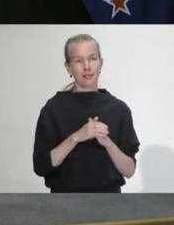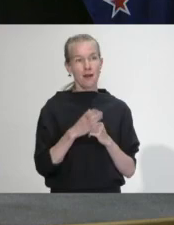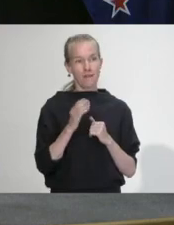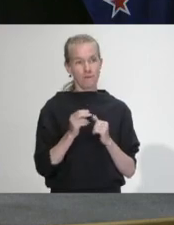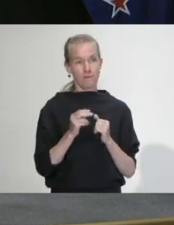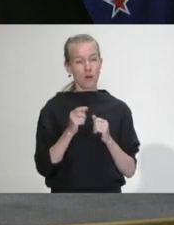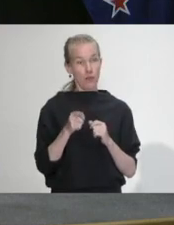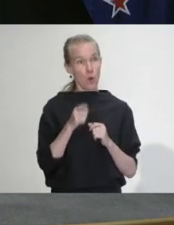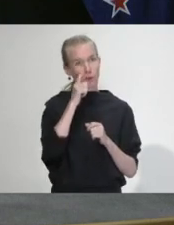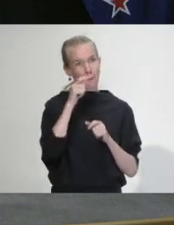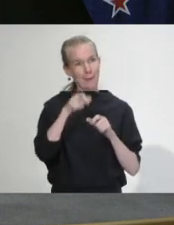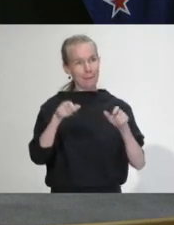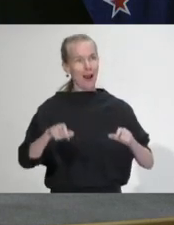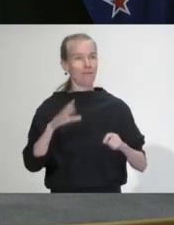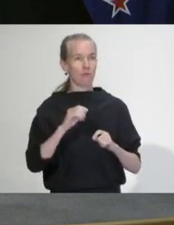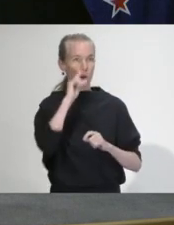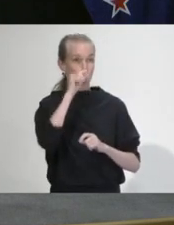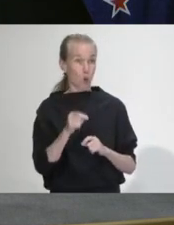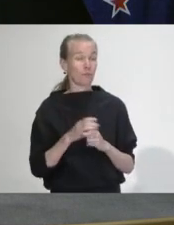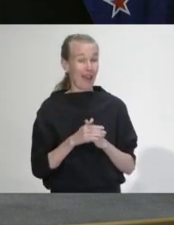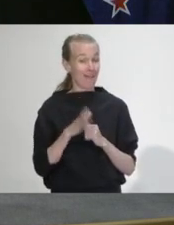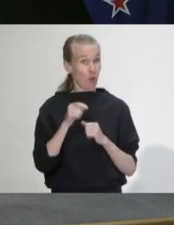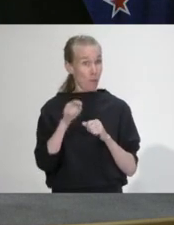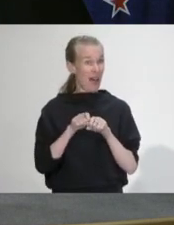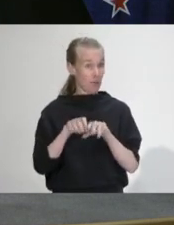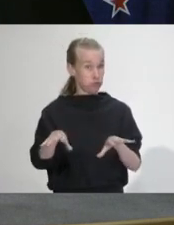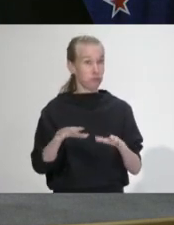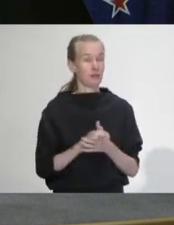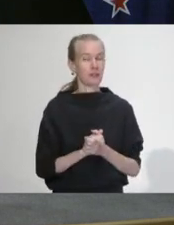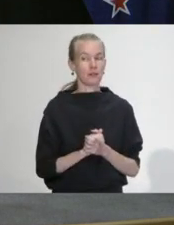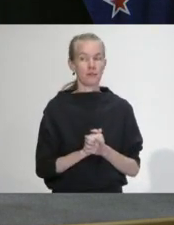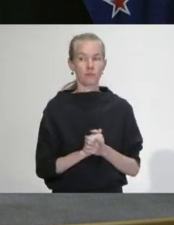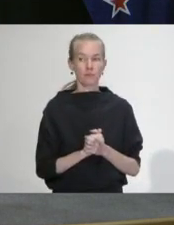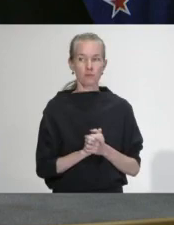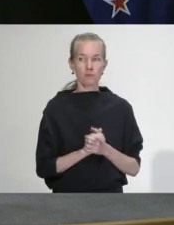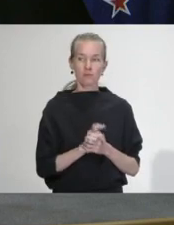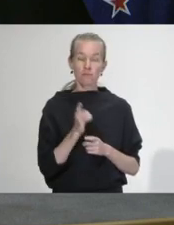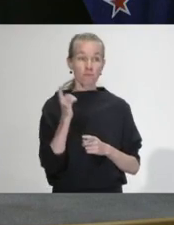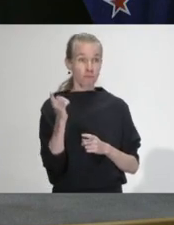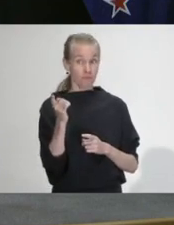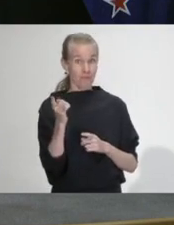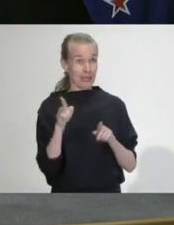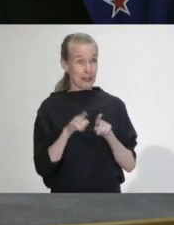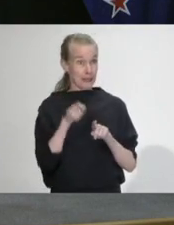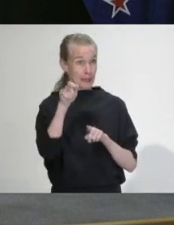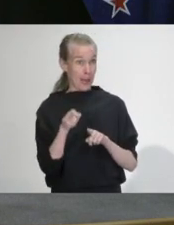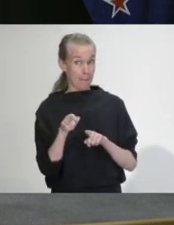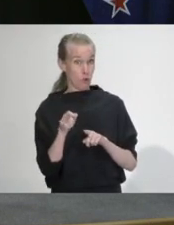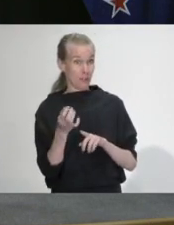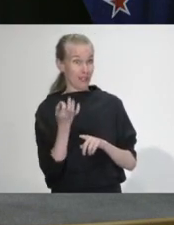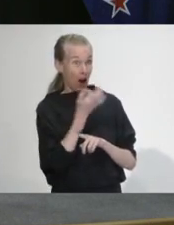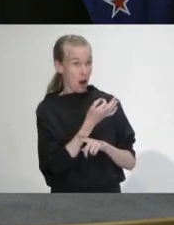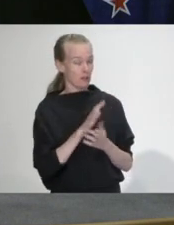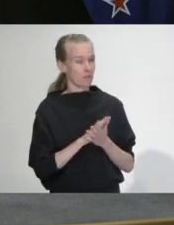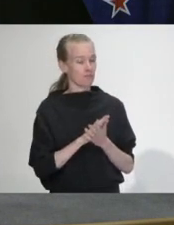spread is only in the Hawke's Bay. Just on the clusters that are updated on the Ministry of Health website, the names of the clusters on the website are